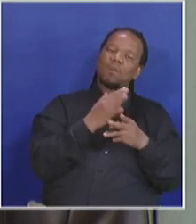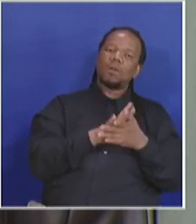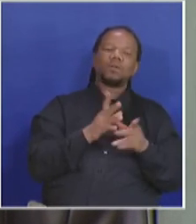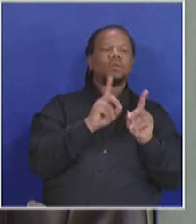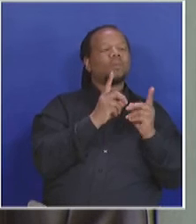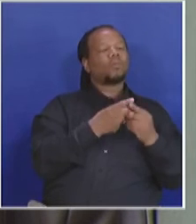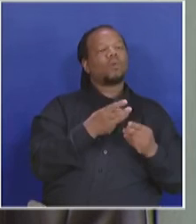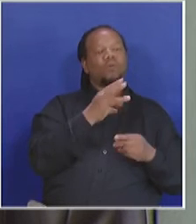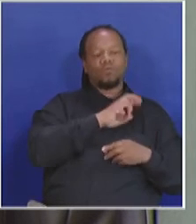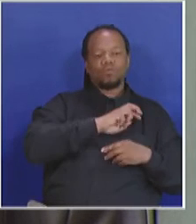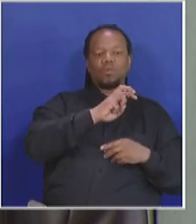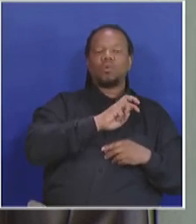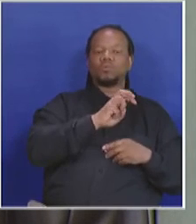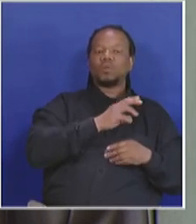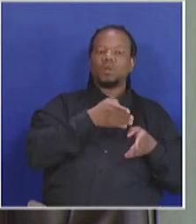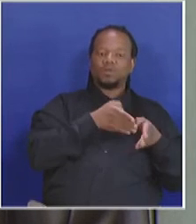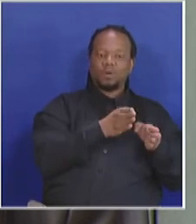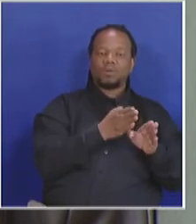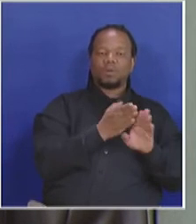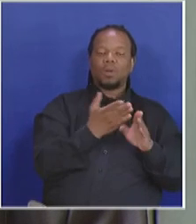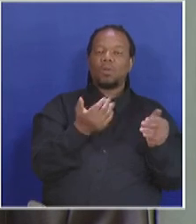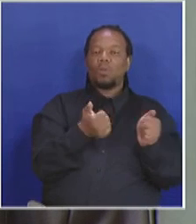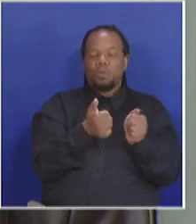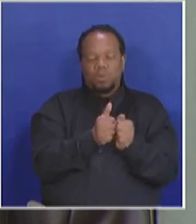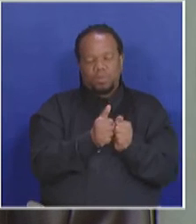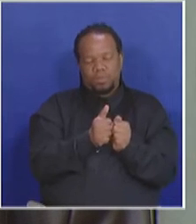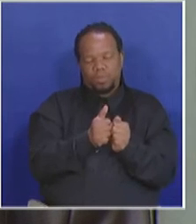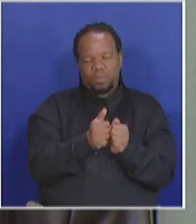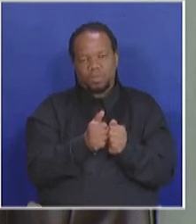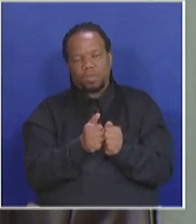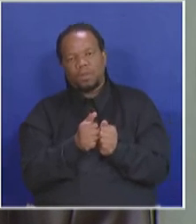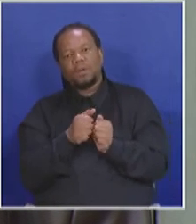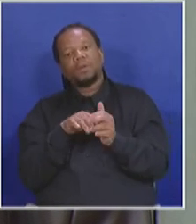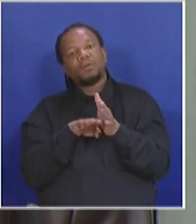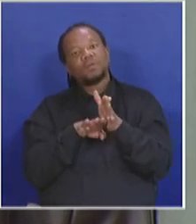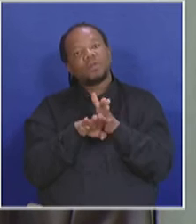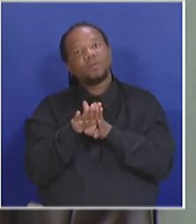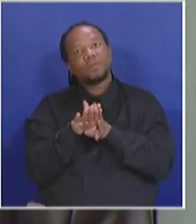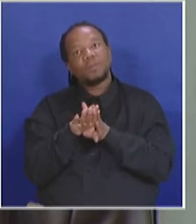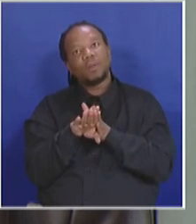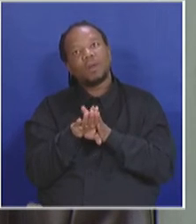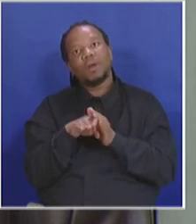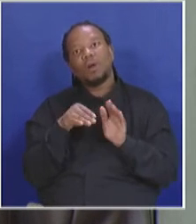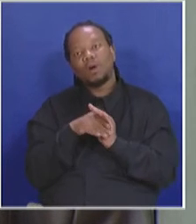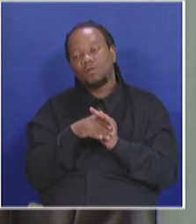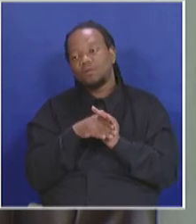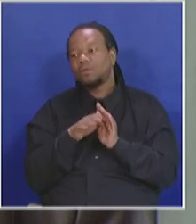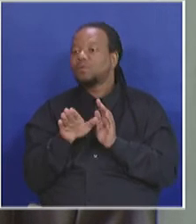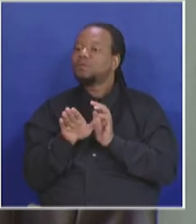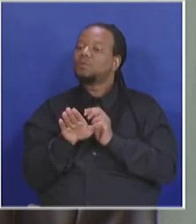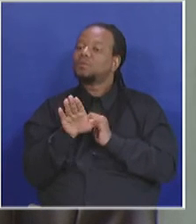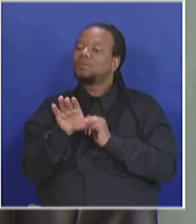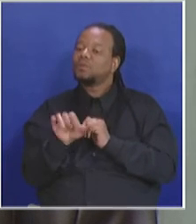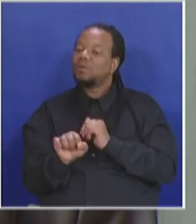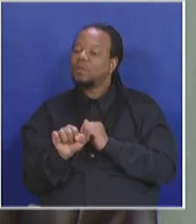been in engagement with the development of Southern Africa for funding model that